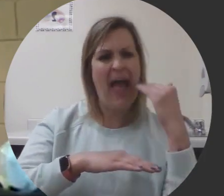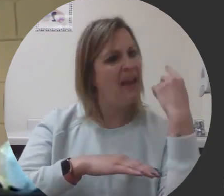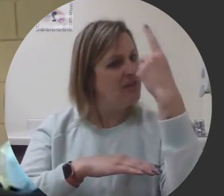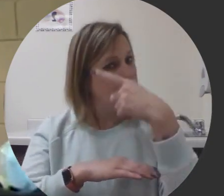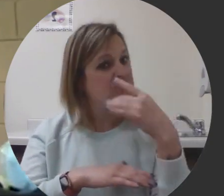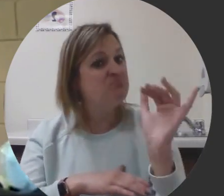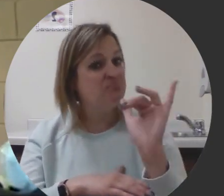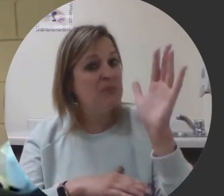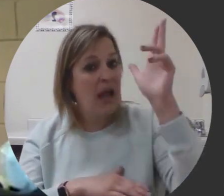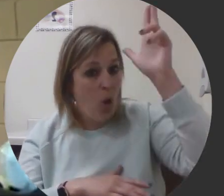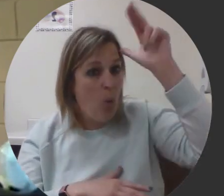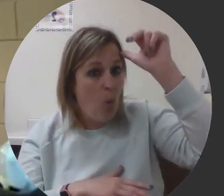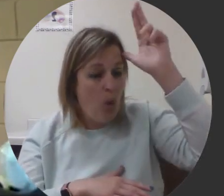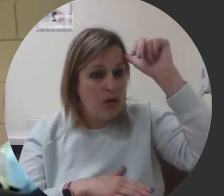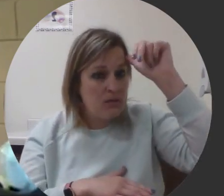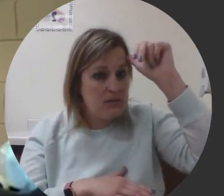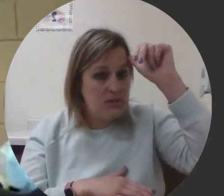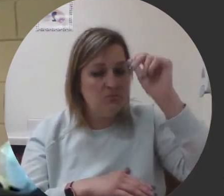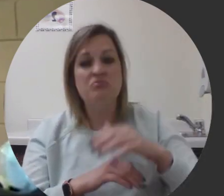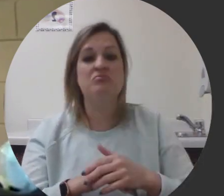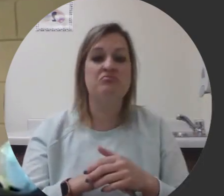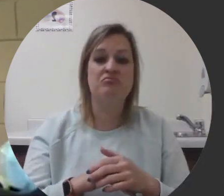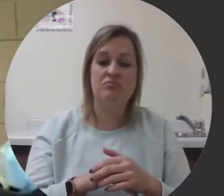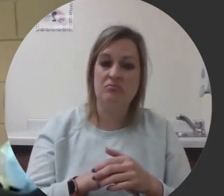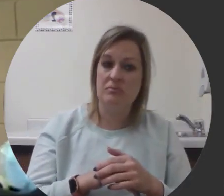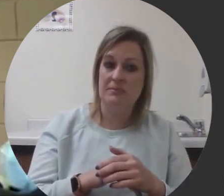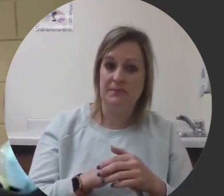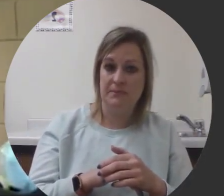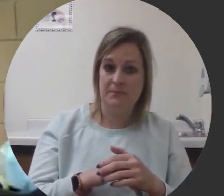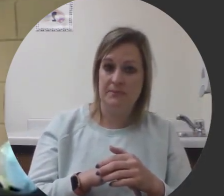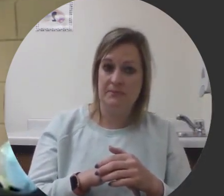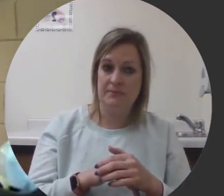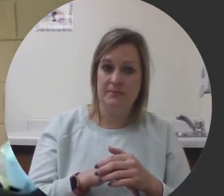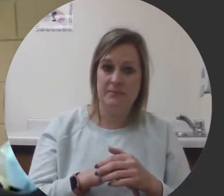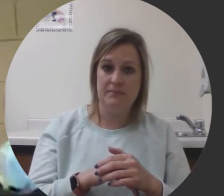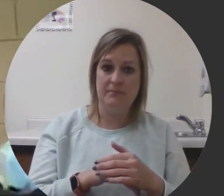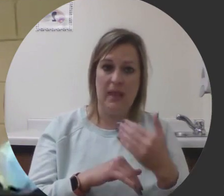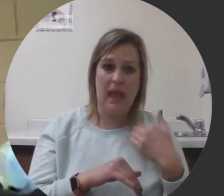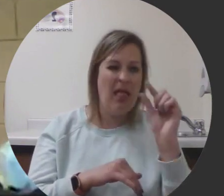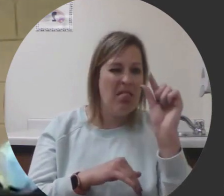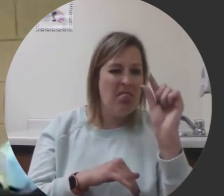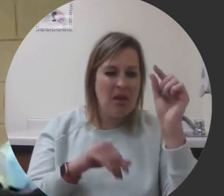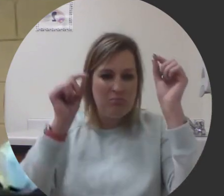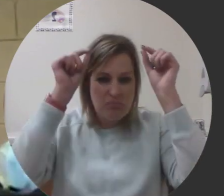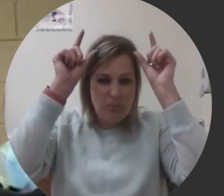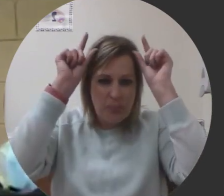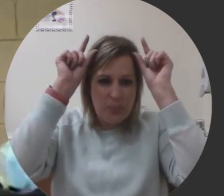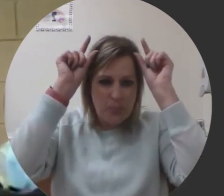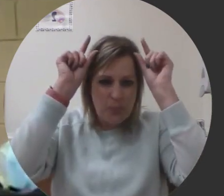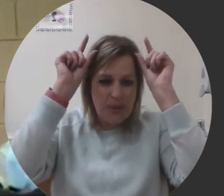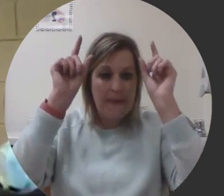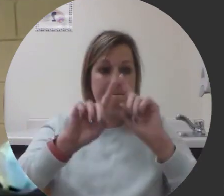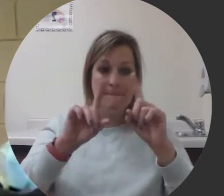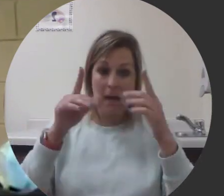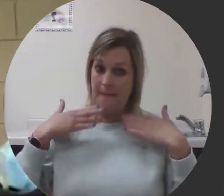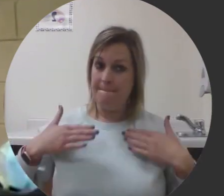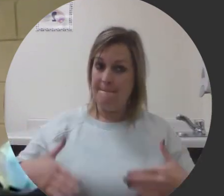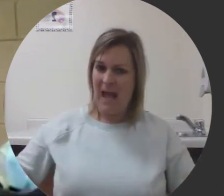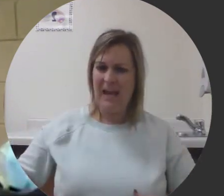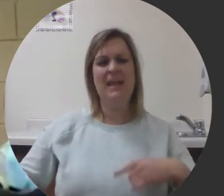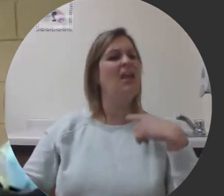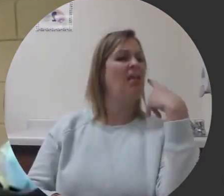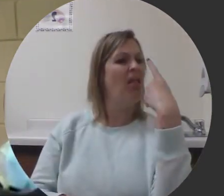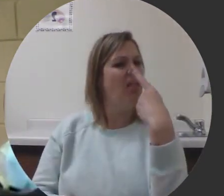with wide nostrils like a horse, and even a suggestion of prickled ears. But its body was more like a